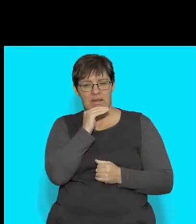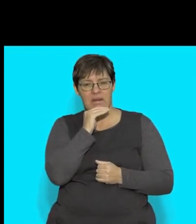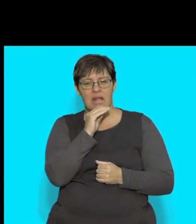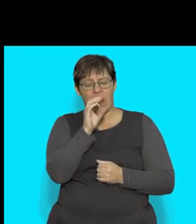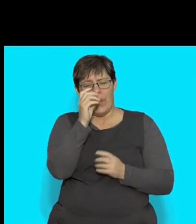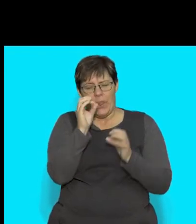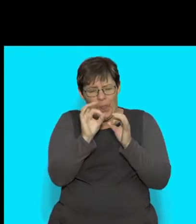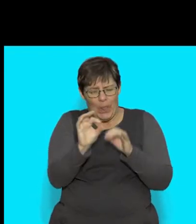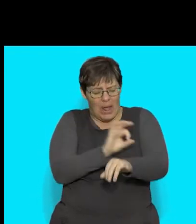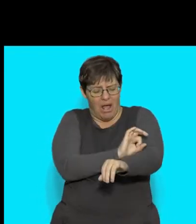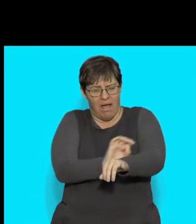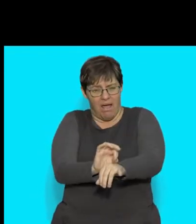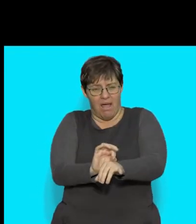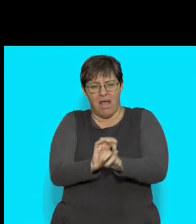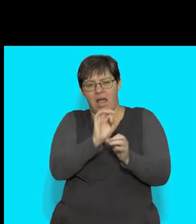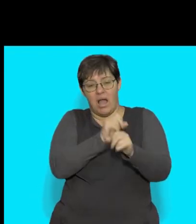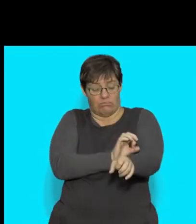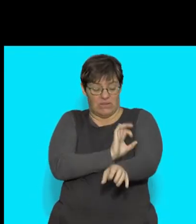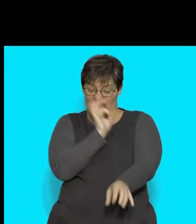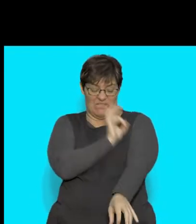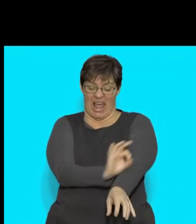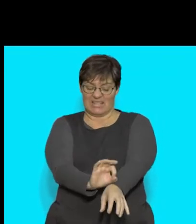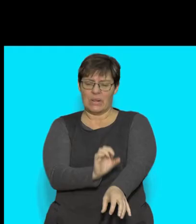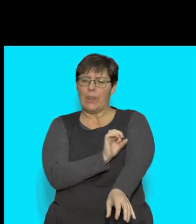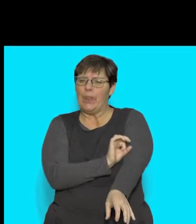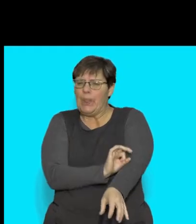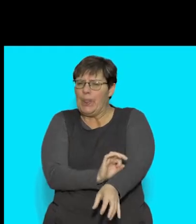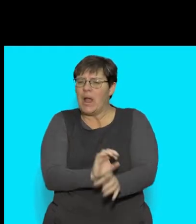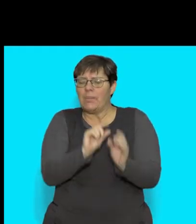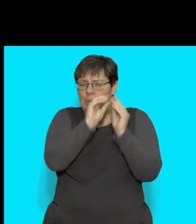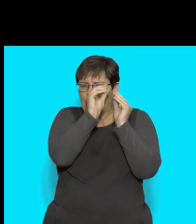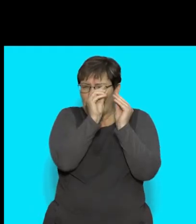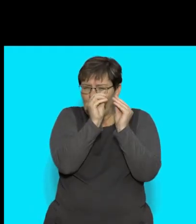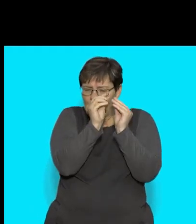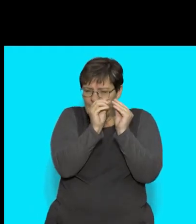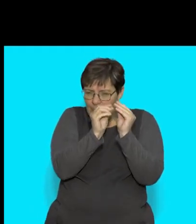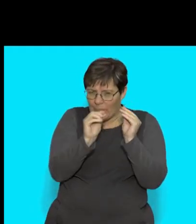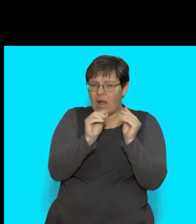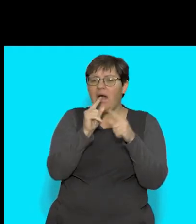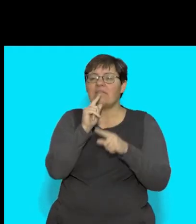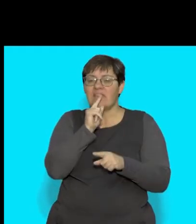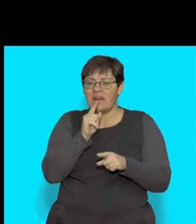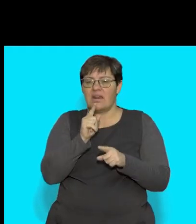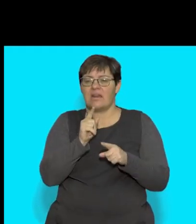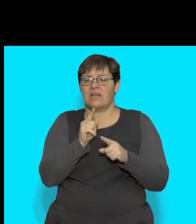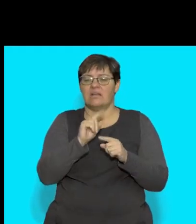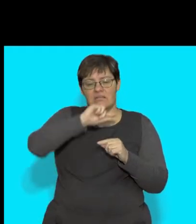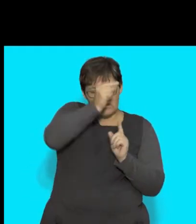means they are small arteries. And they become smaller and smaller, and they are these